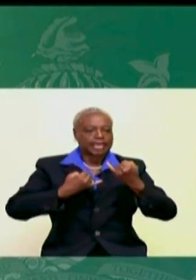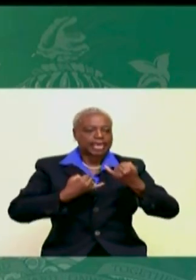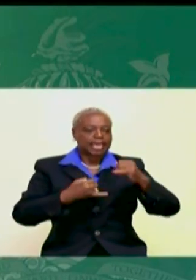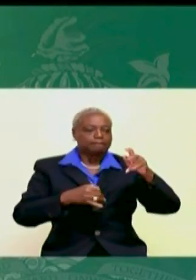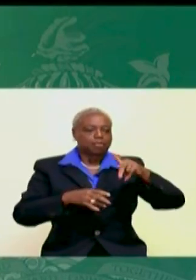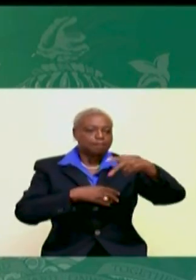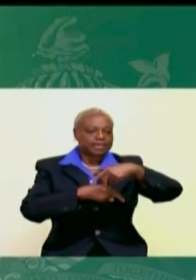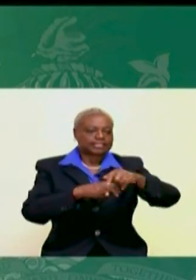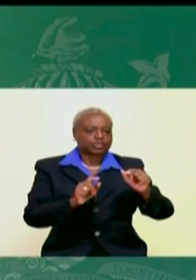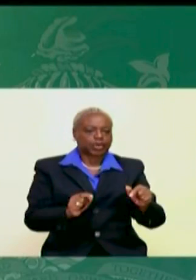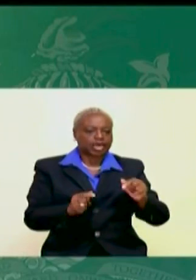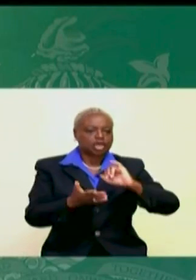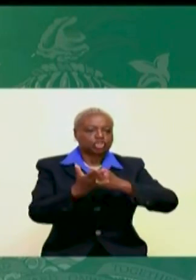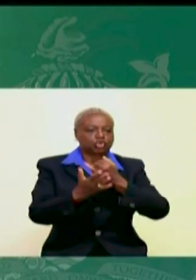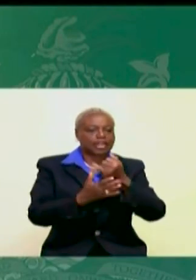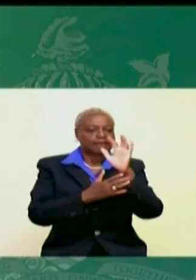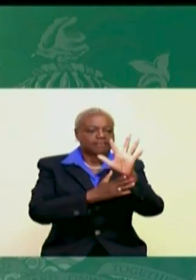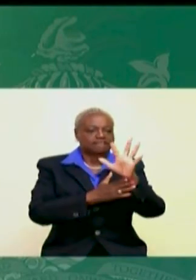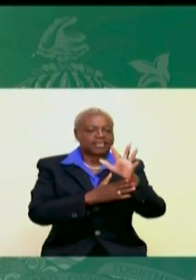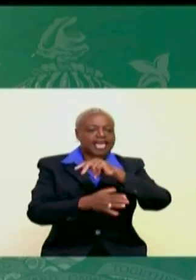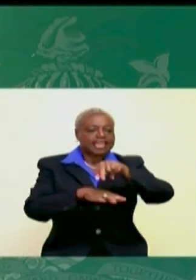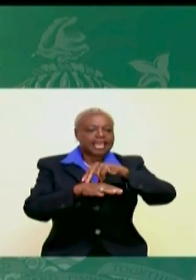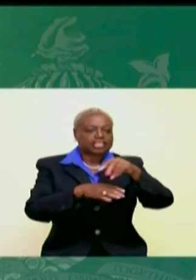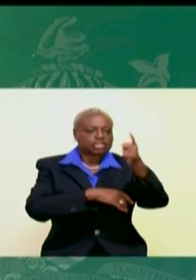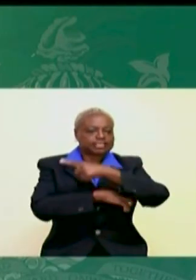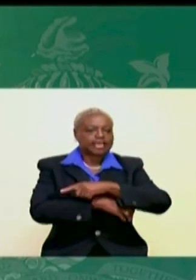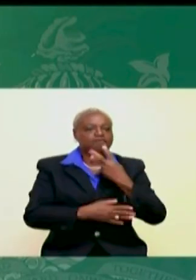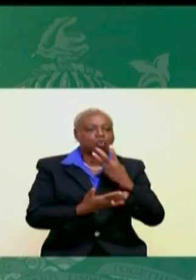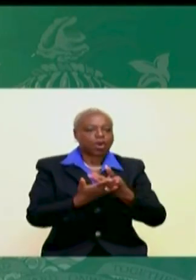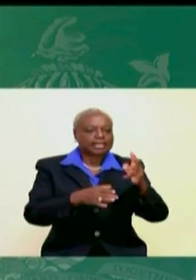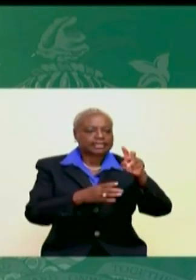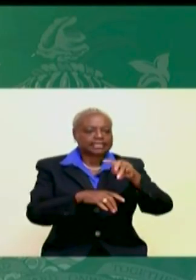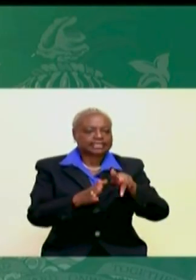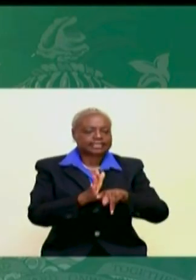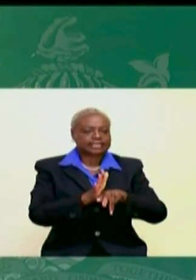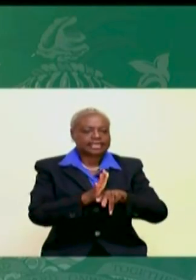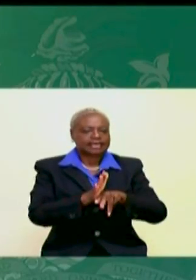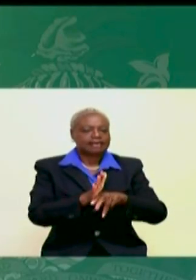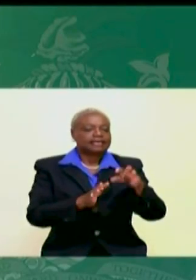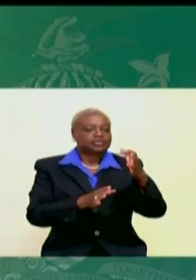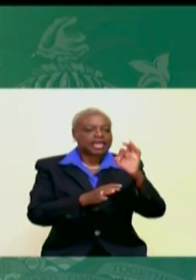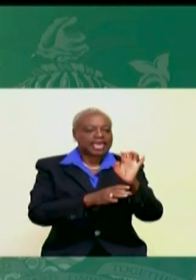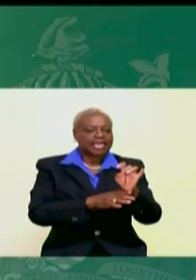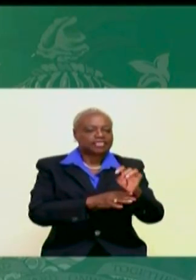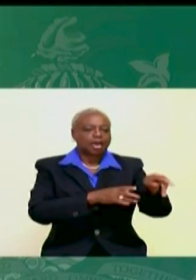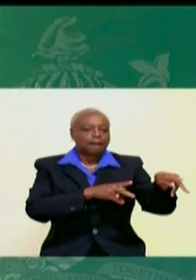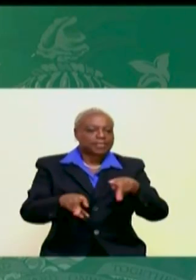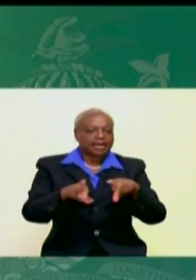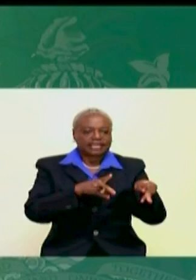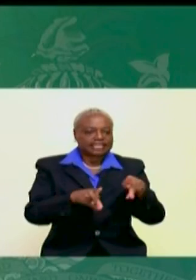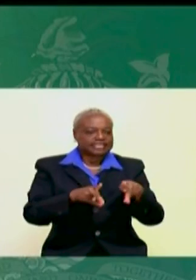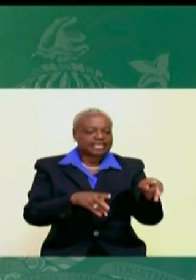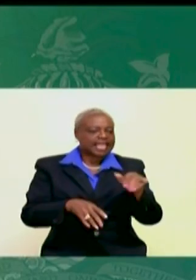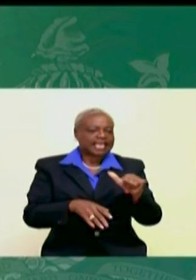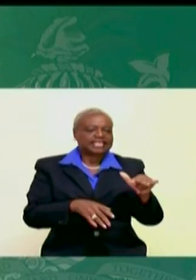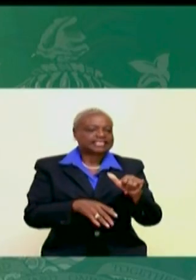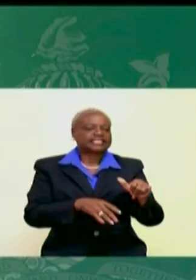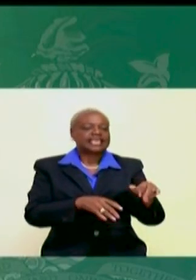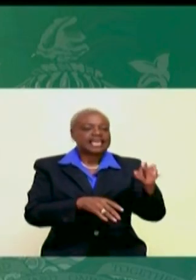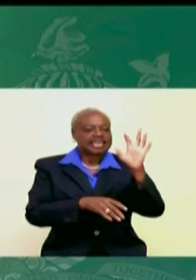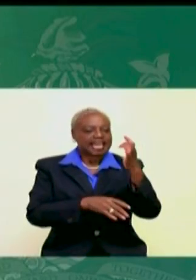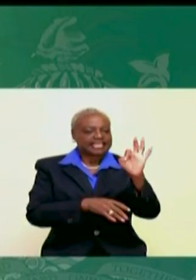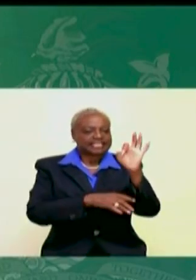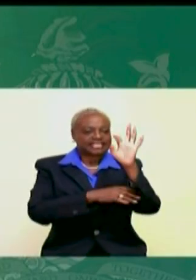a National Day of Wellness. July 8th, party like it's 1973 with the Golden